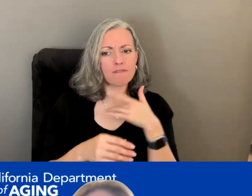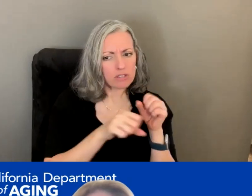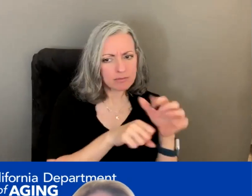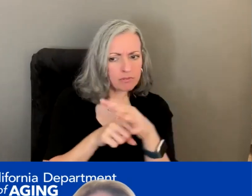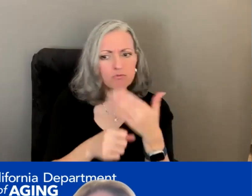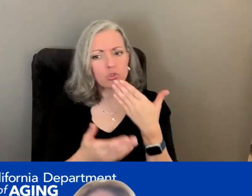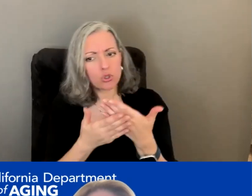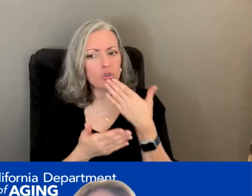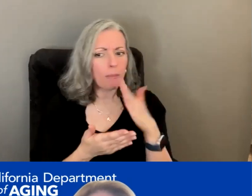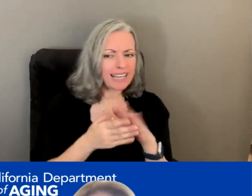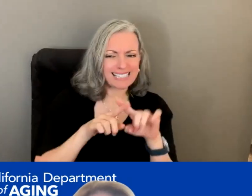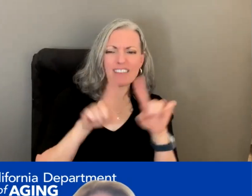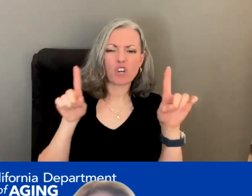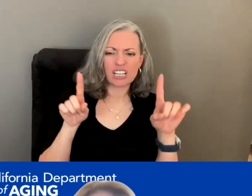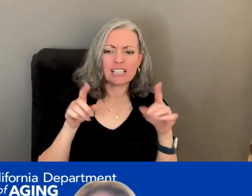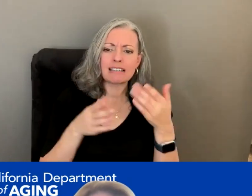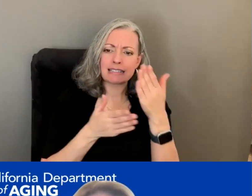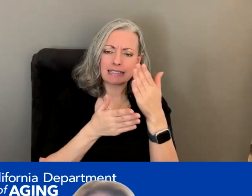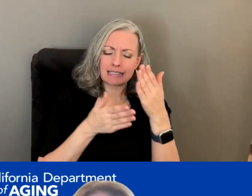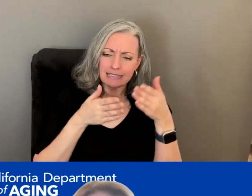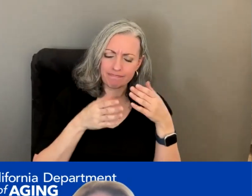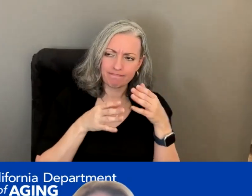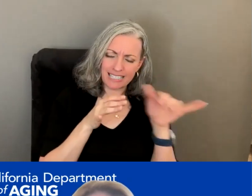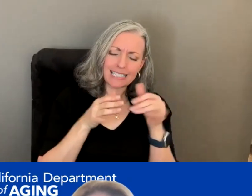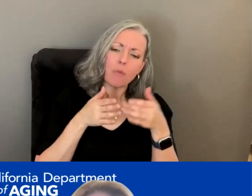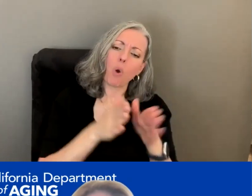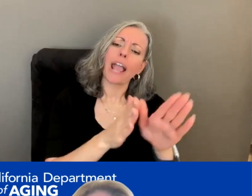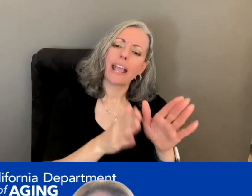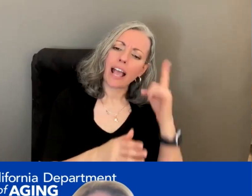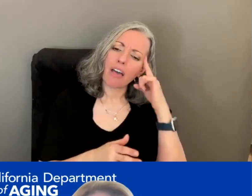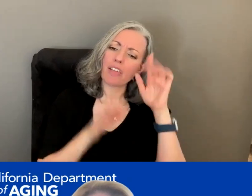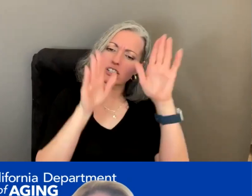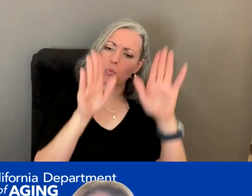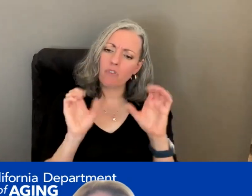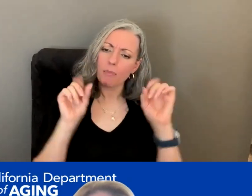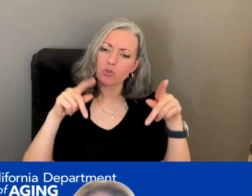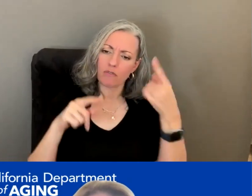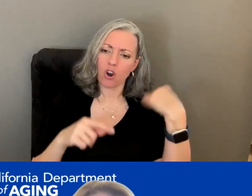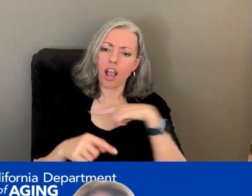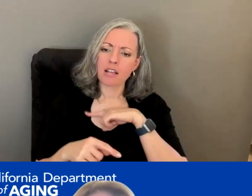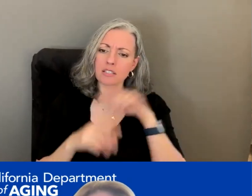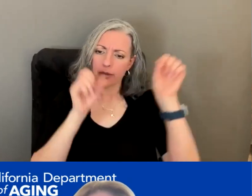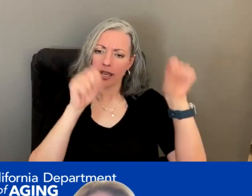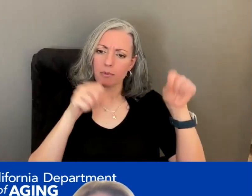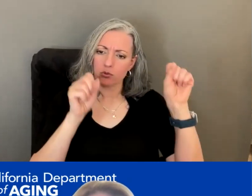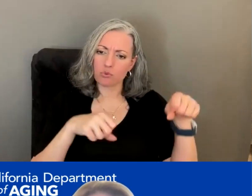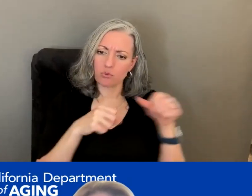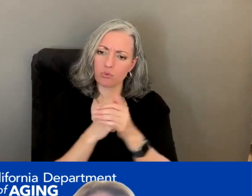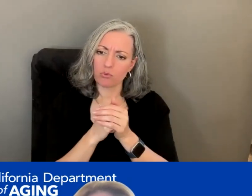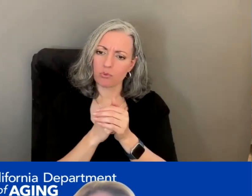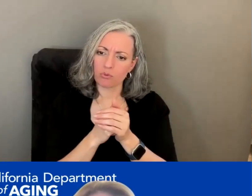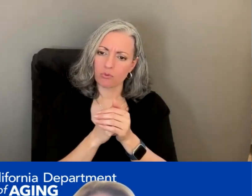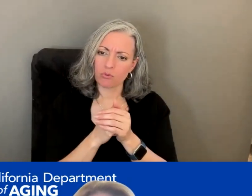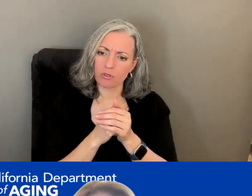or bad, or indifferent in the same way. And it's really, I think it's a great opportunity for us to be able to